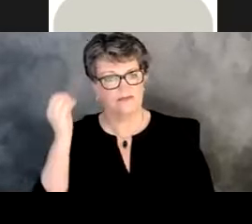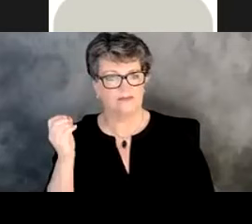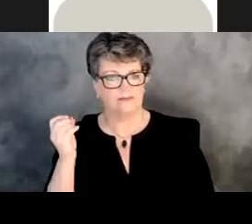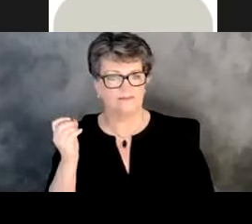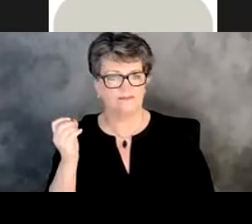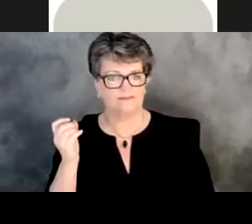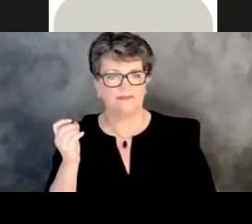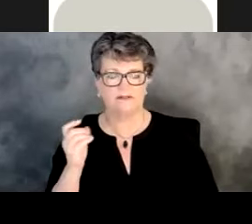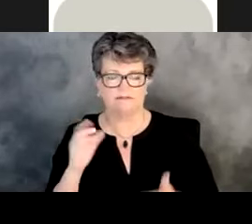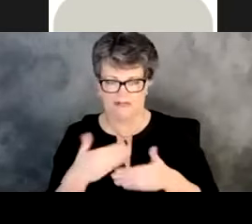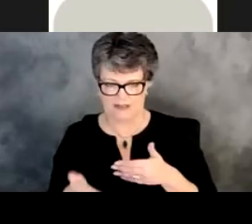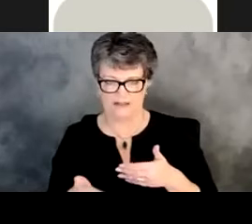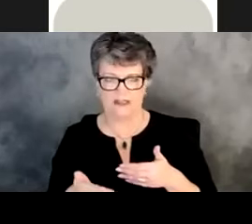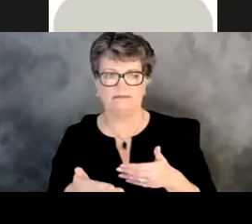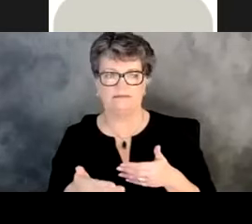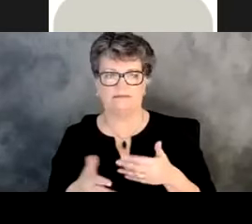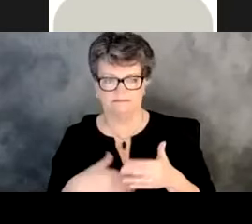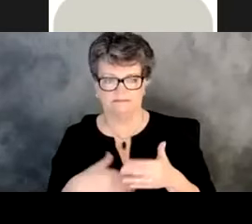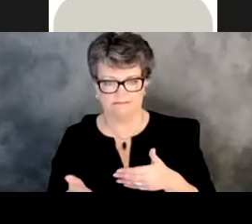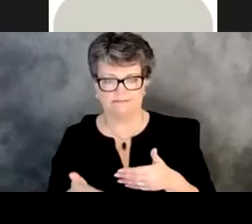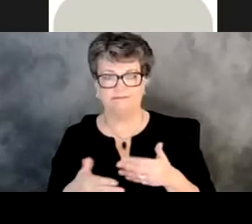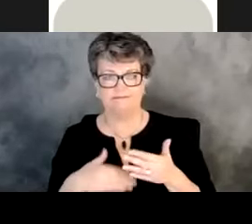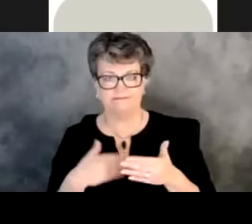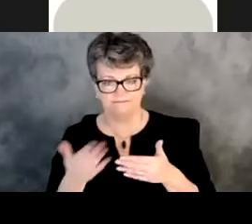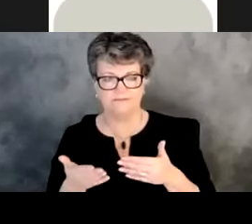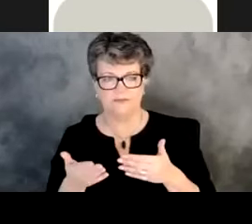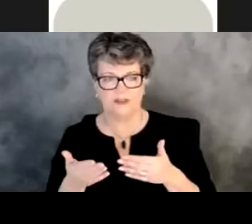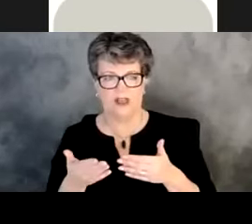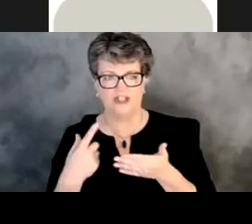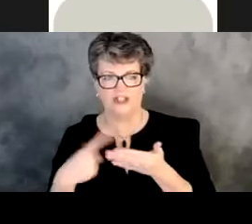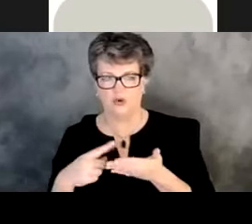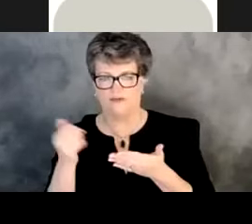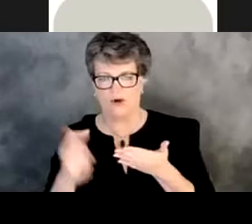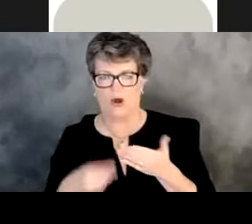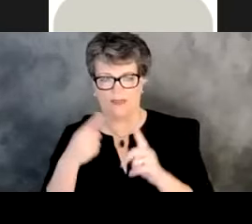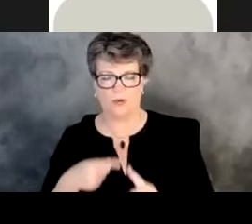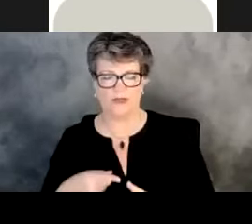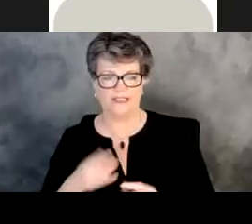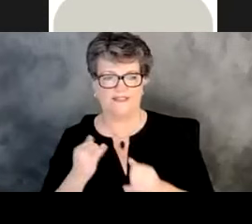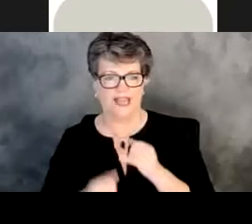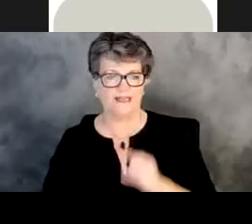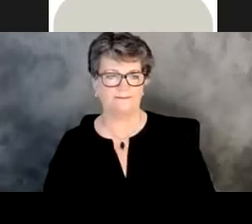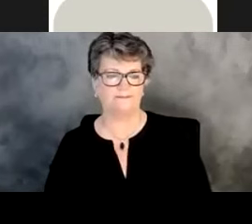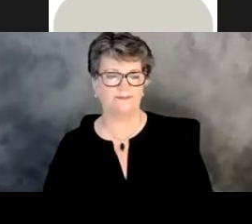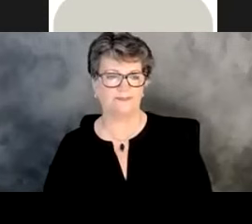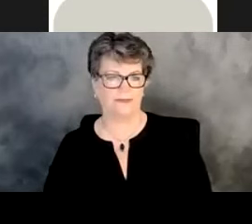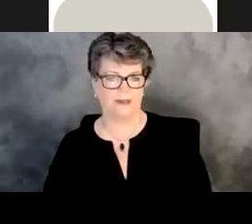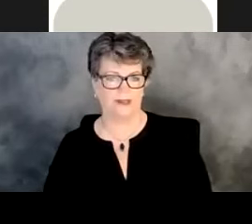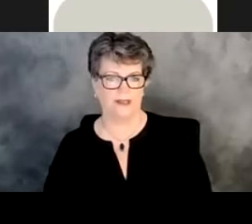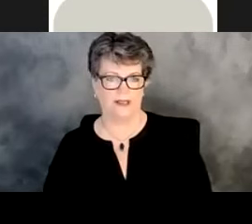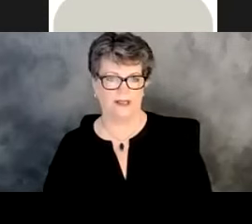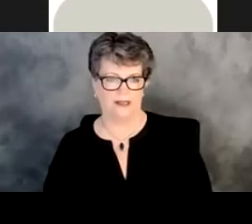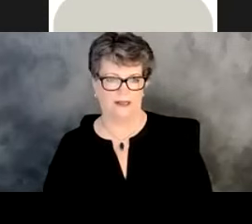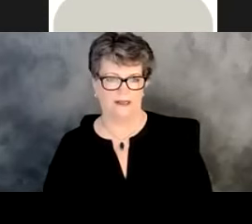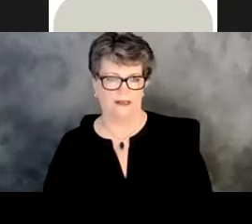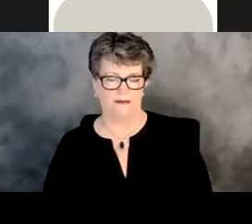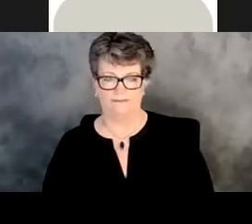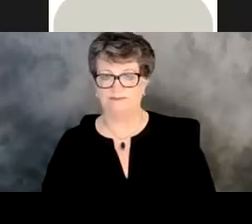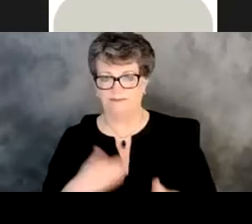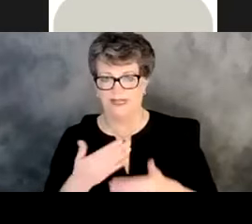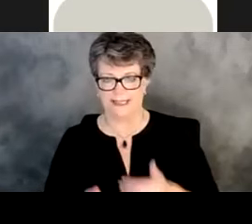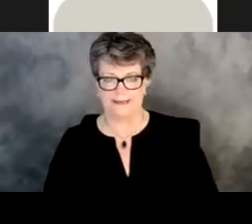And then just go ahead. We'll keep skipping here because I'll just go over all the points together. Next